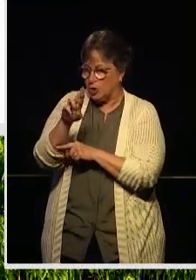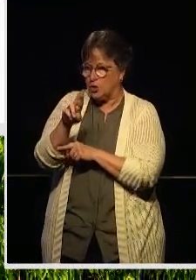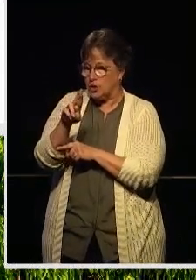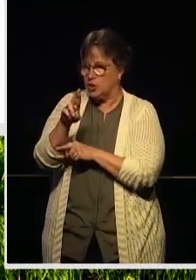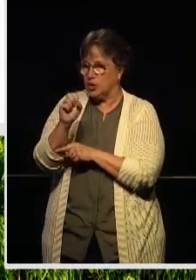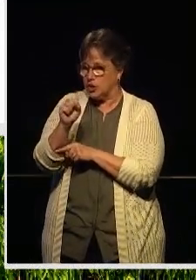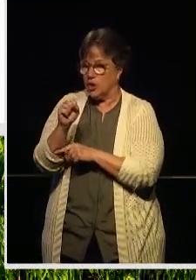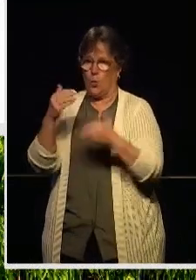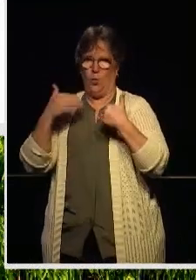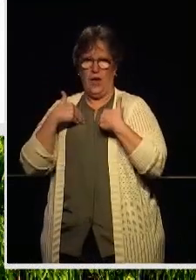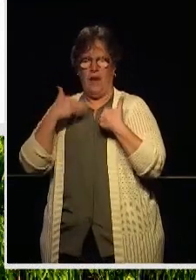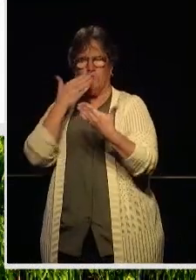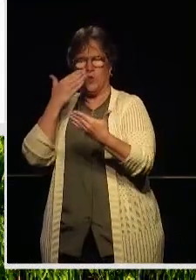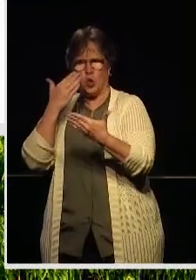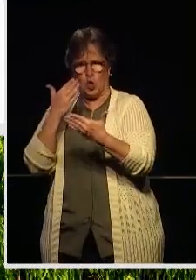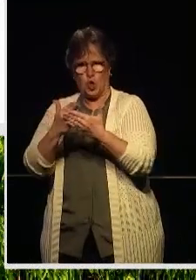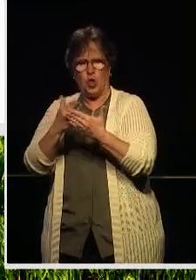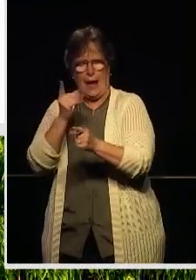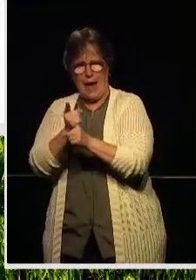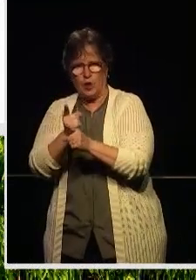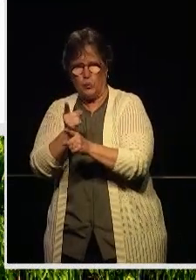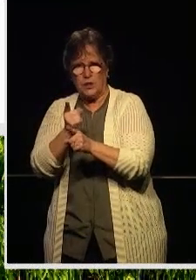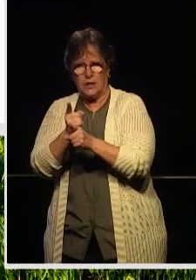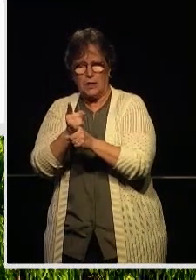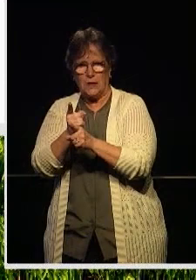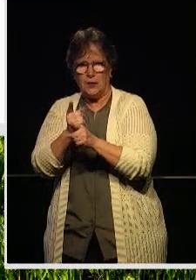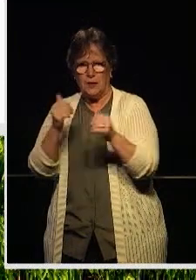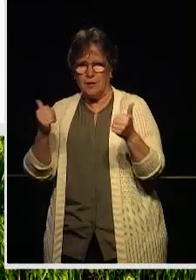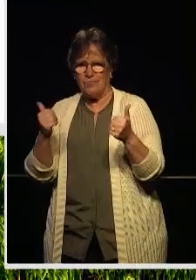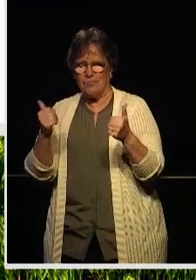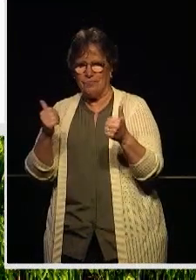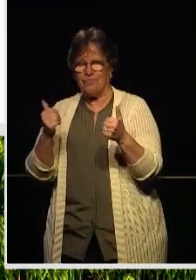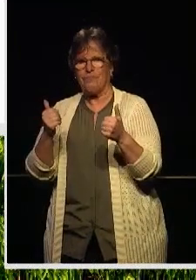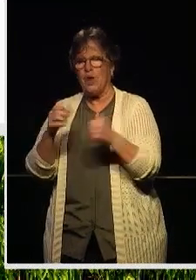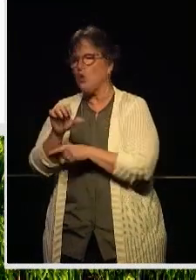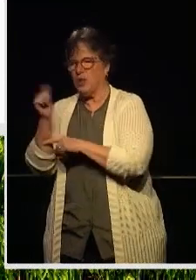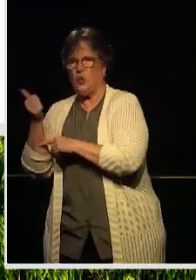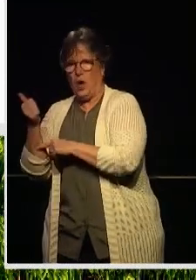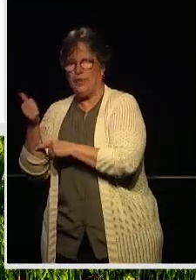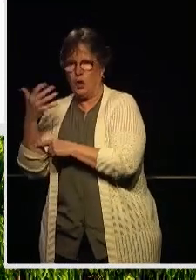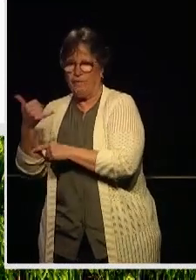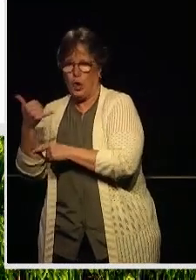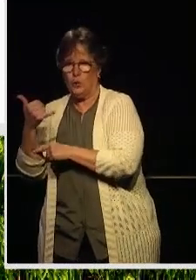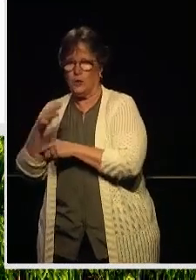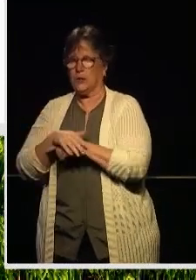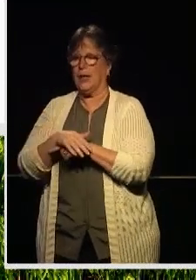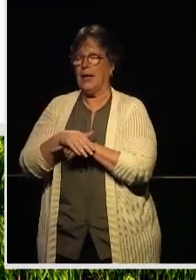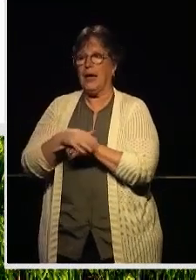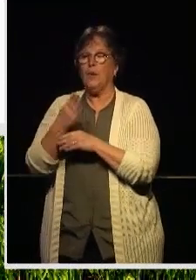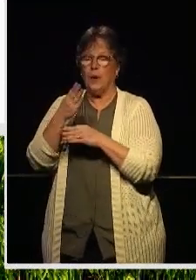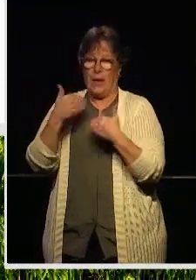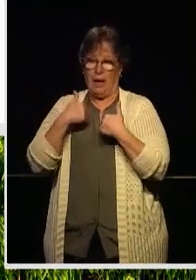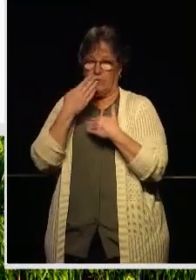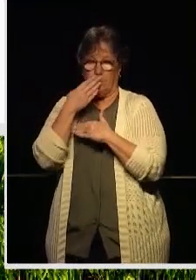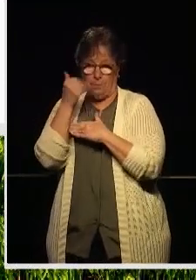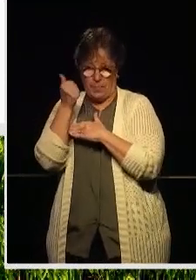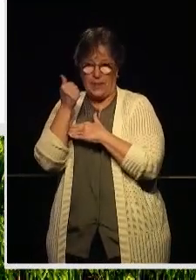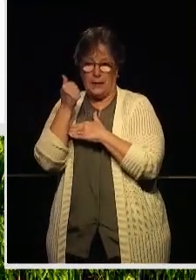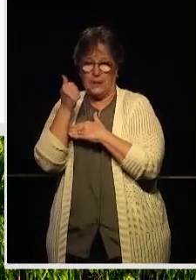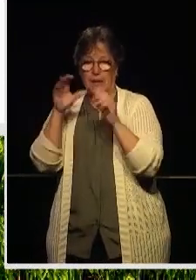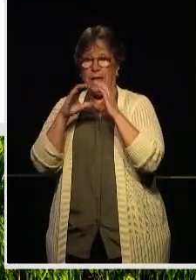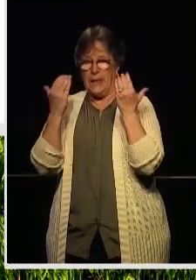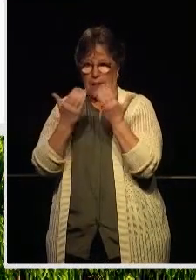accuracy against the lab level benchtop models, and it's 10x cheaper to the best in class point of